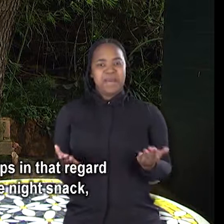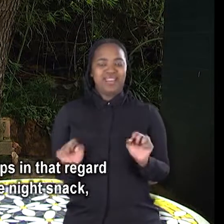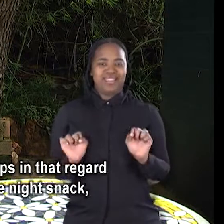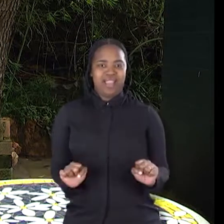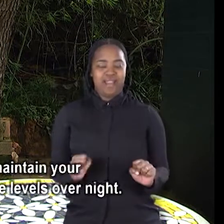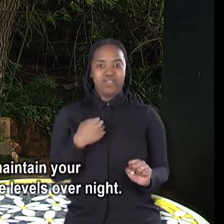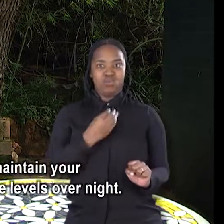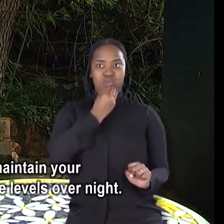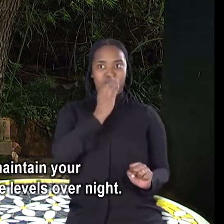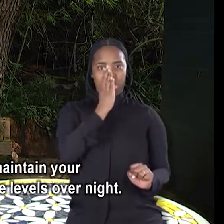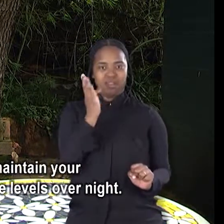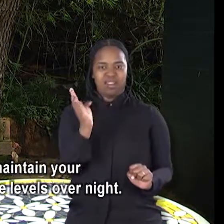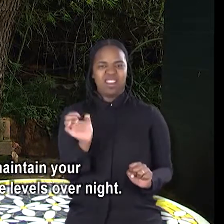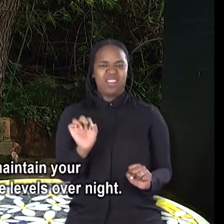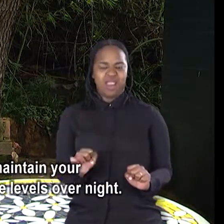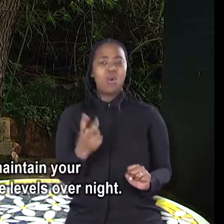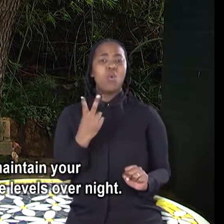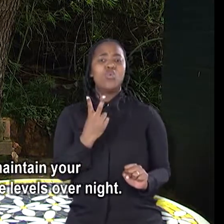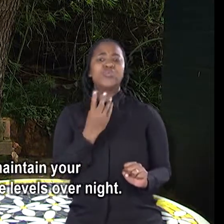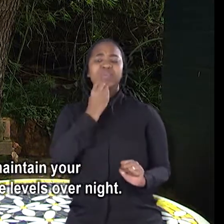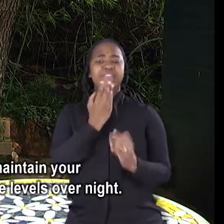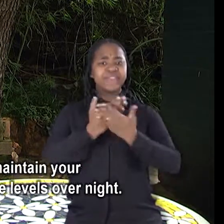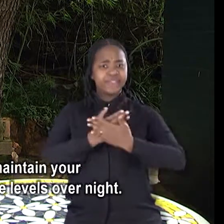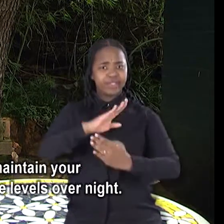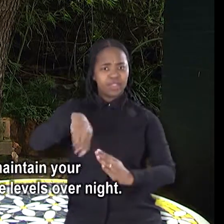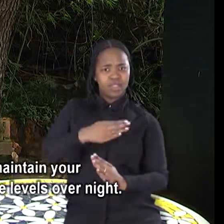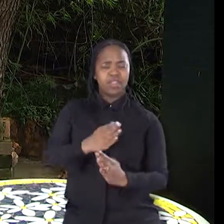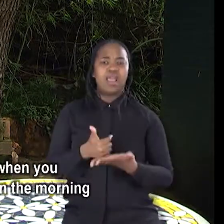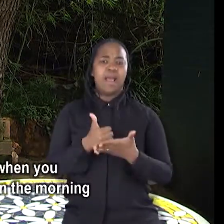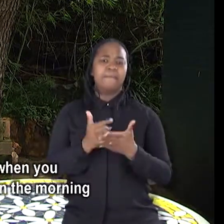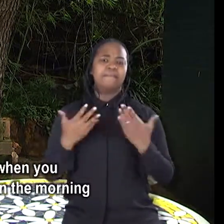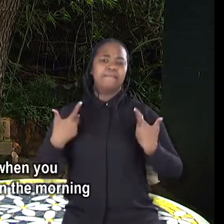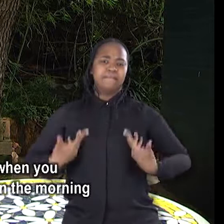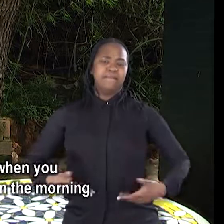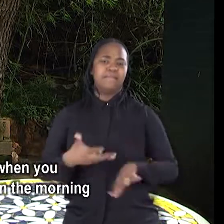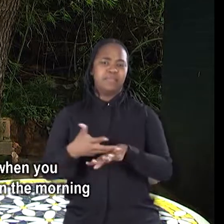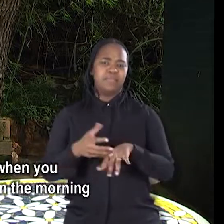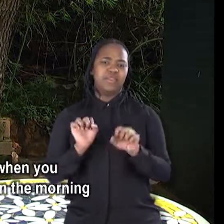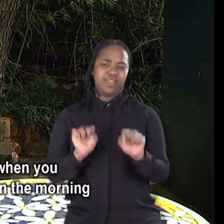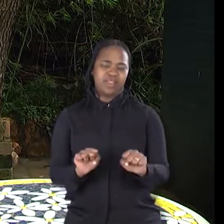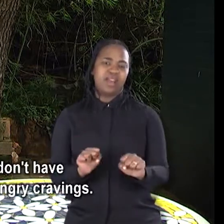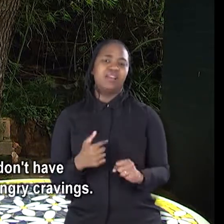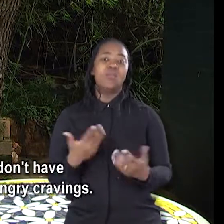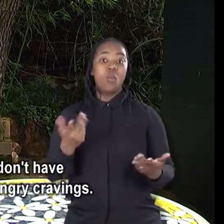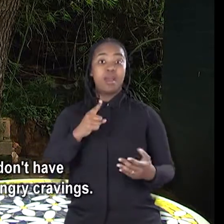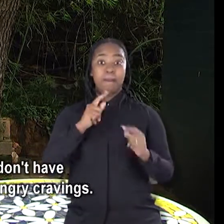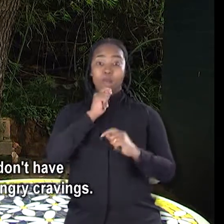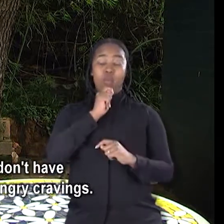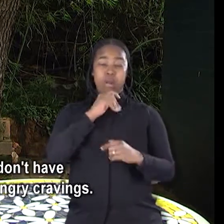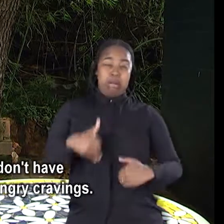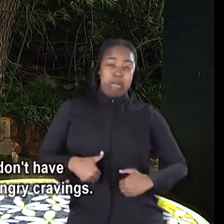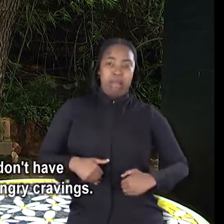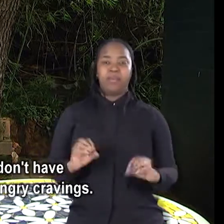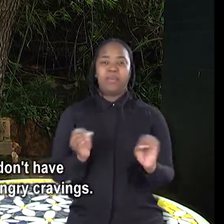late night snack It helps to maintain your blood glucose levels overnight So that when you wake up in the morning You